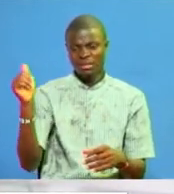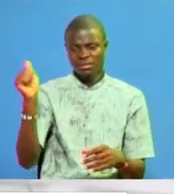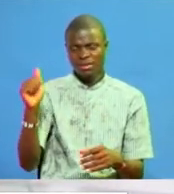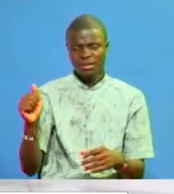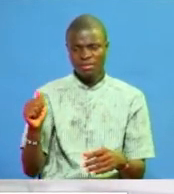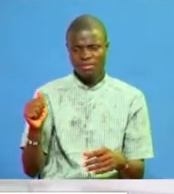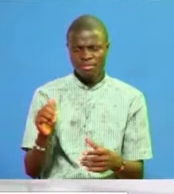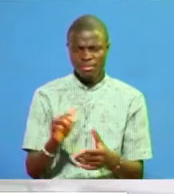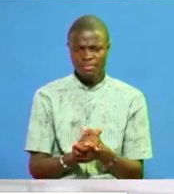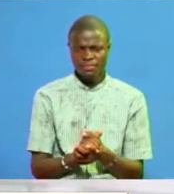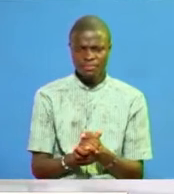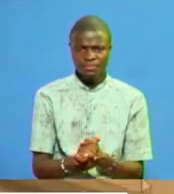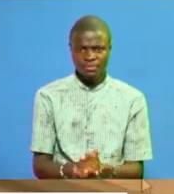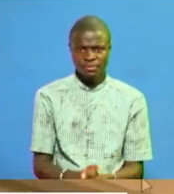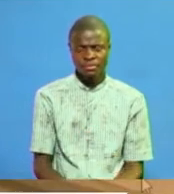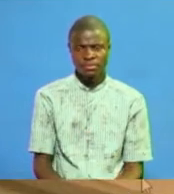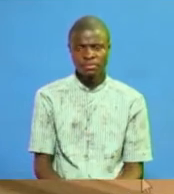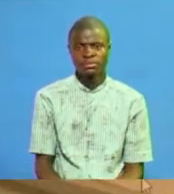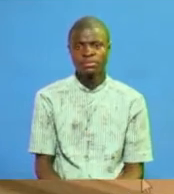population?